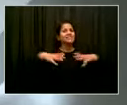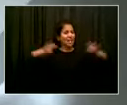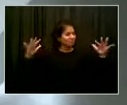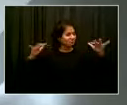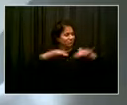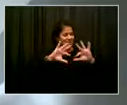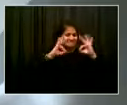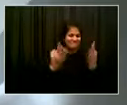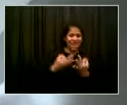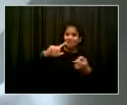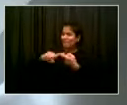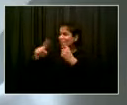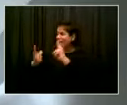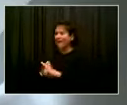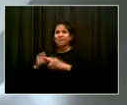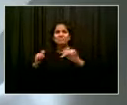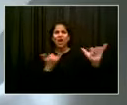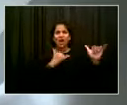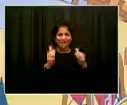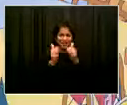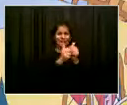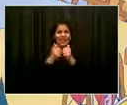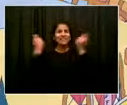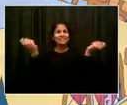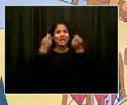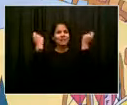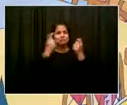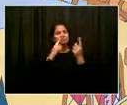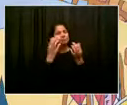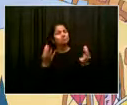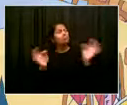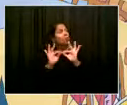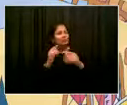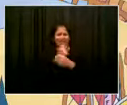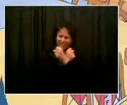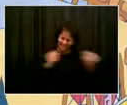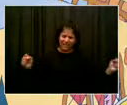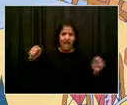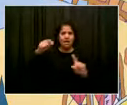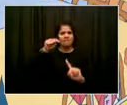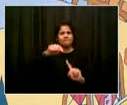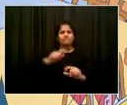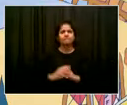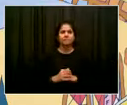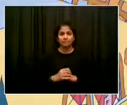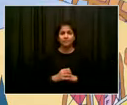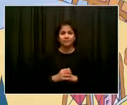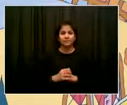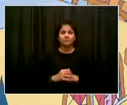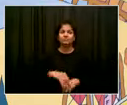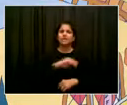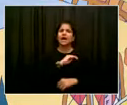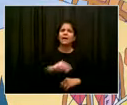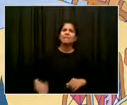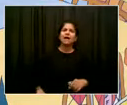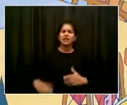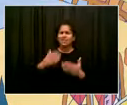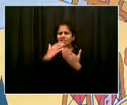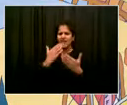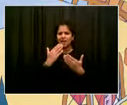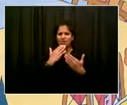safe with their loved ones. So thank you, Mr. Mayor. Thank you so much, Assemblymember. I know you do an amazing job of communicating to your district.